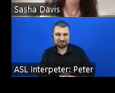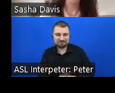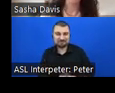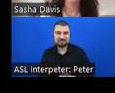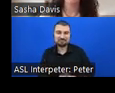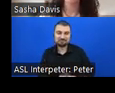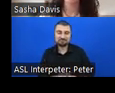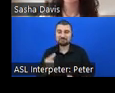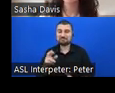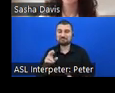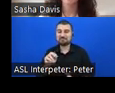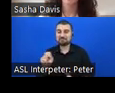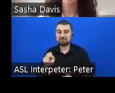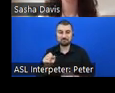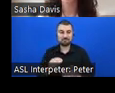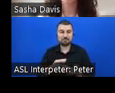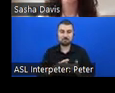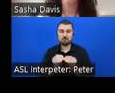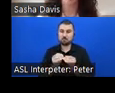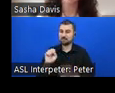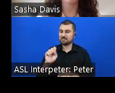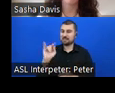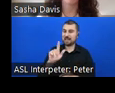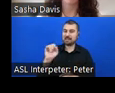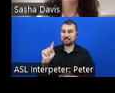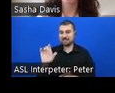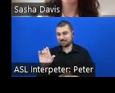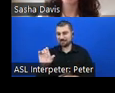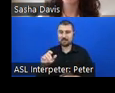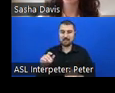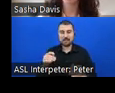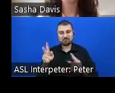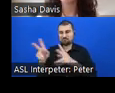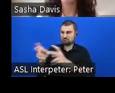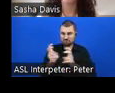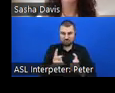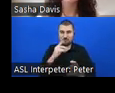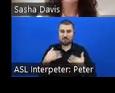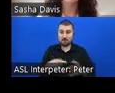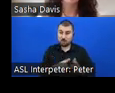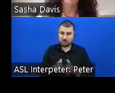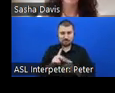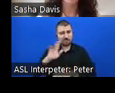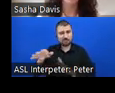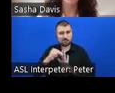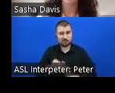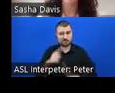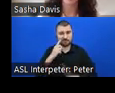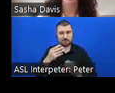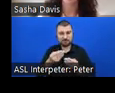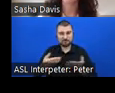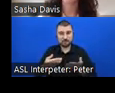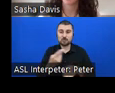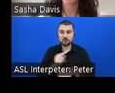Gross became known for his stylistic abstraction of the body, but also his choice of materials. He was using